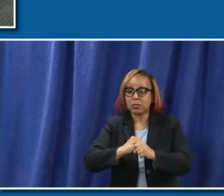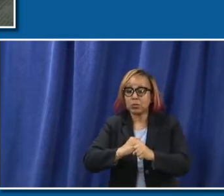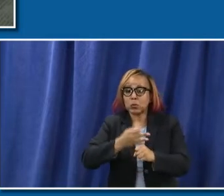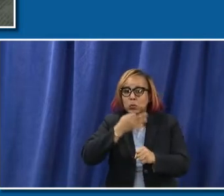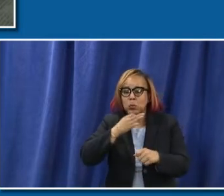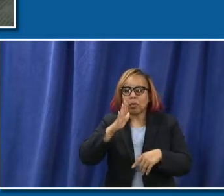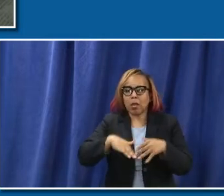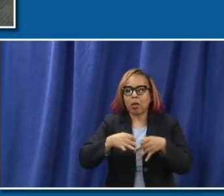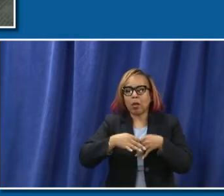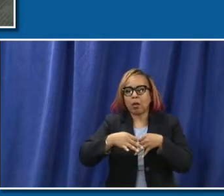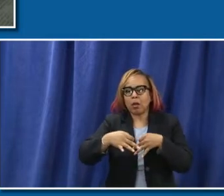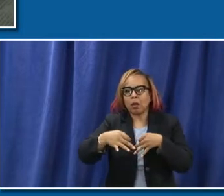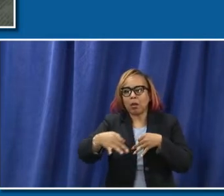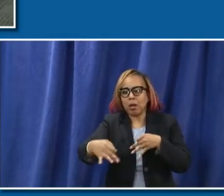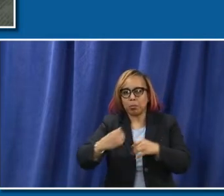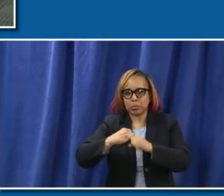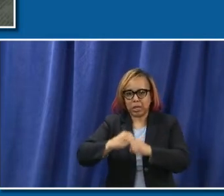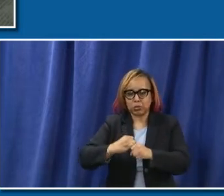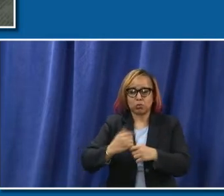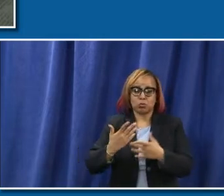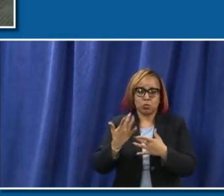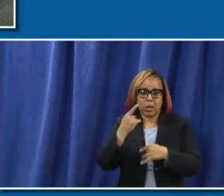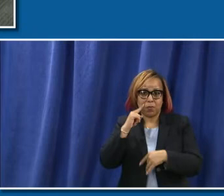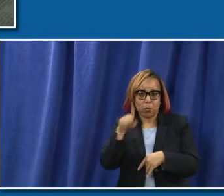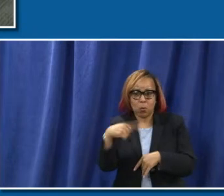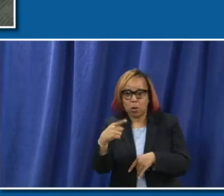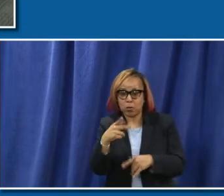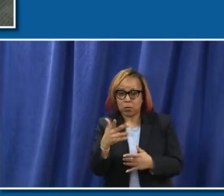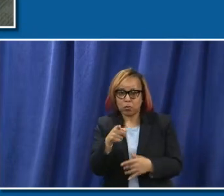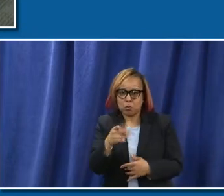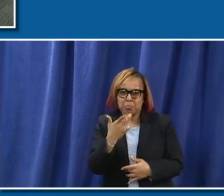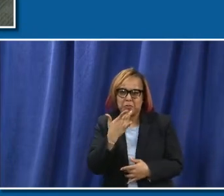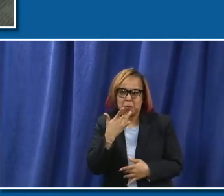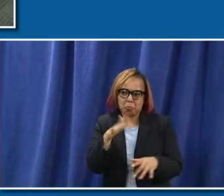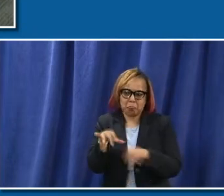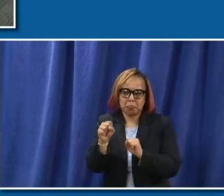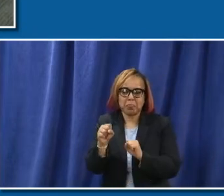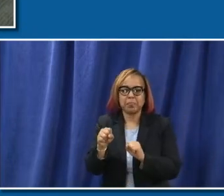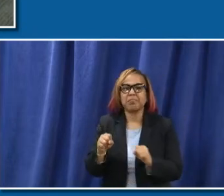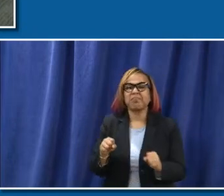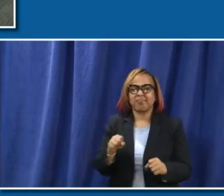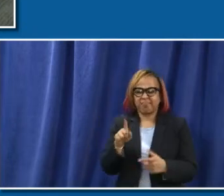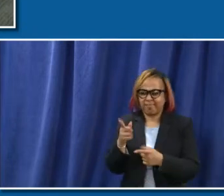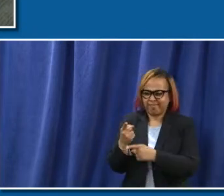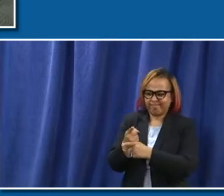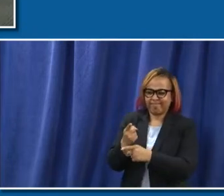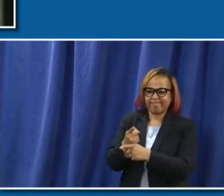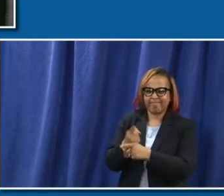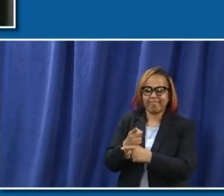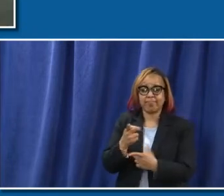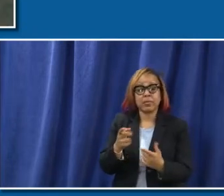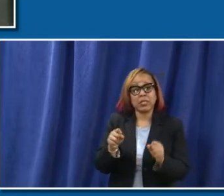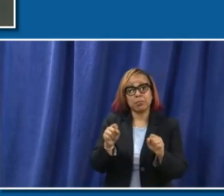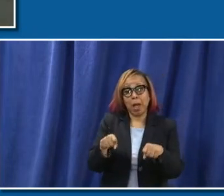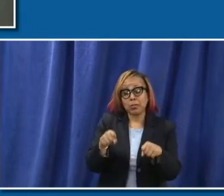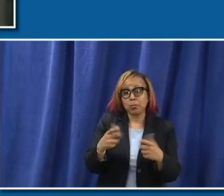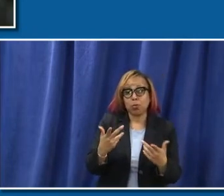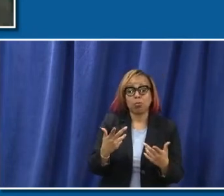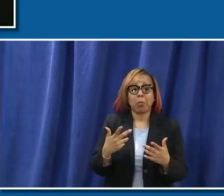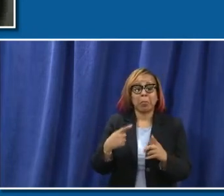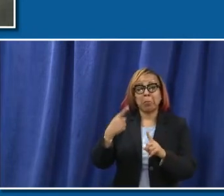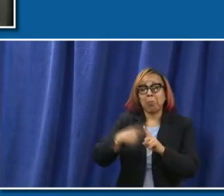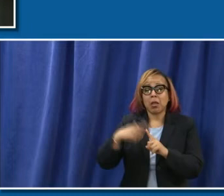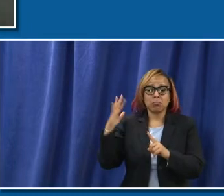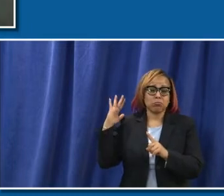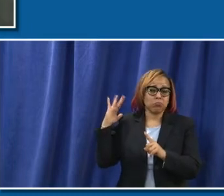sooner rather than delaying protection to wait for the one that you prefer to have. Yeah, that's exactly right. It's possible, months